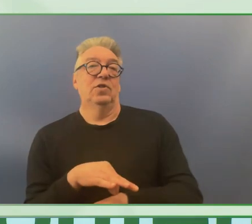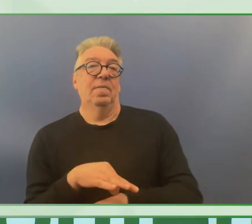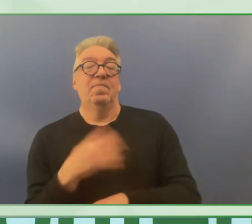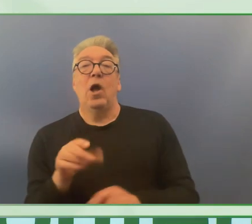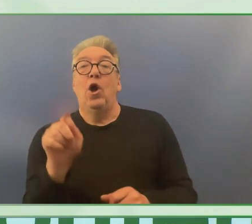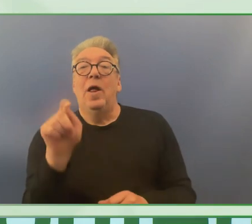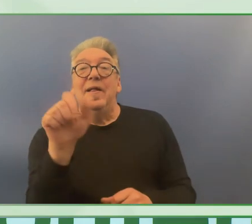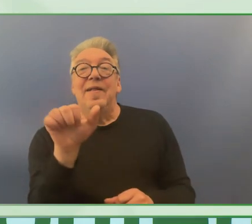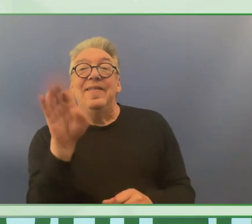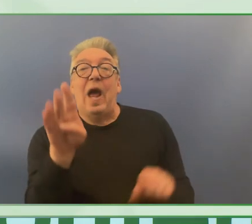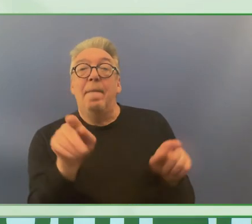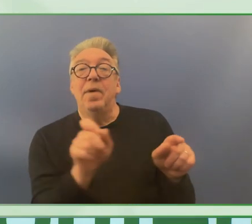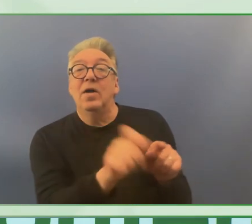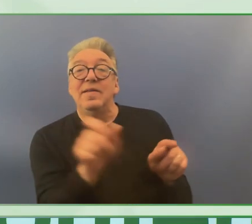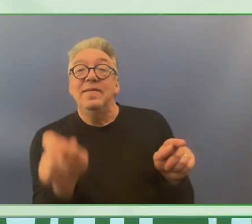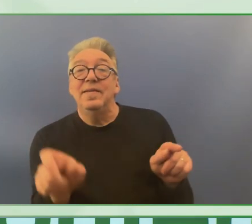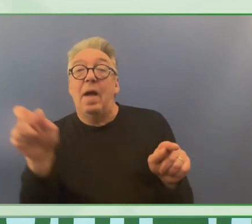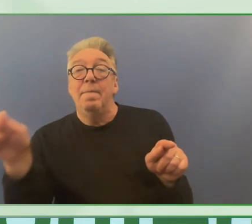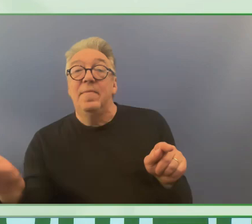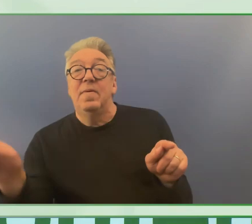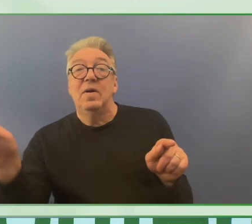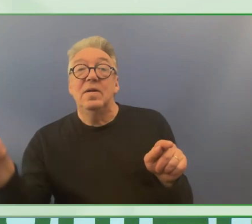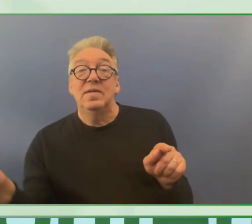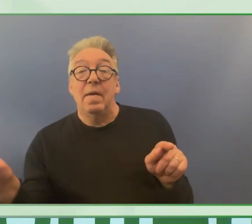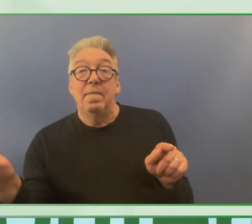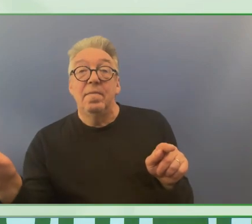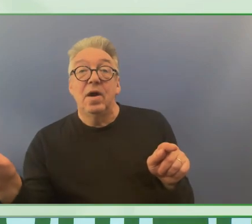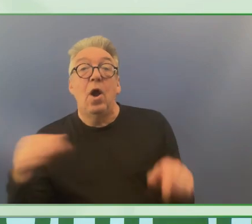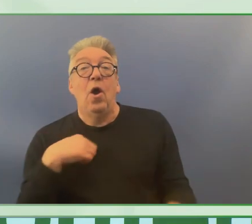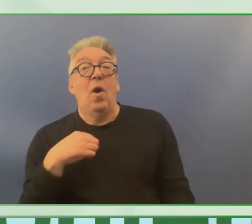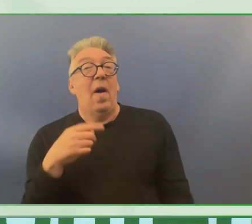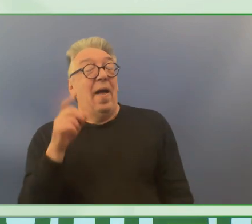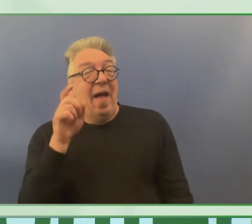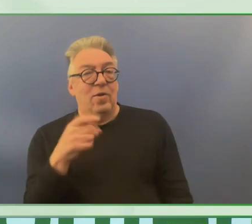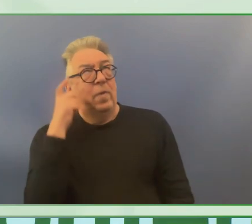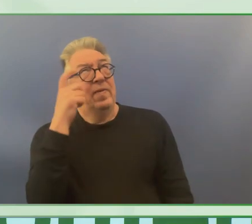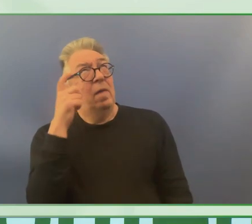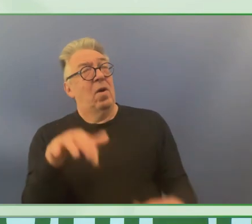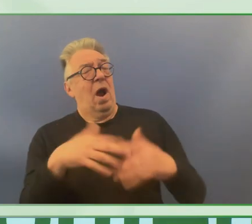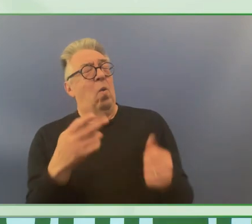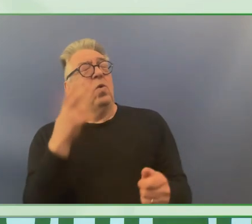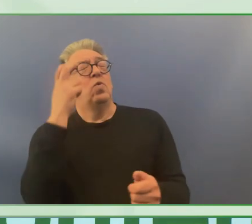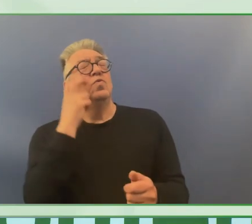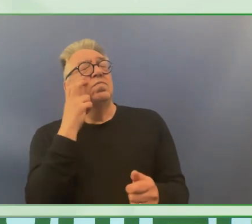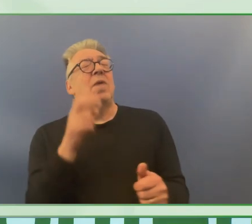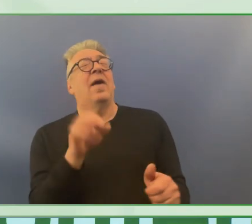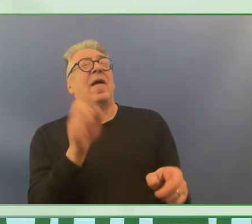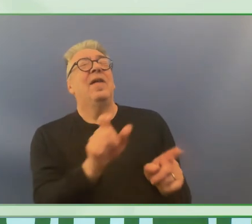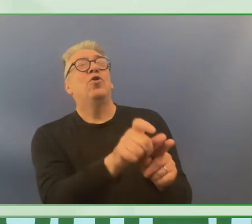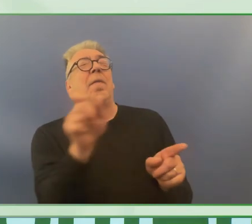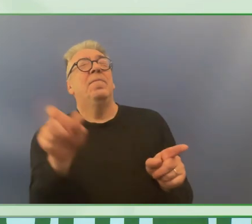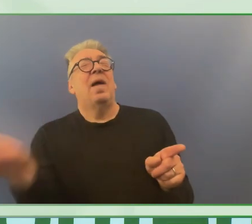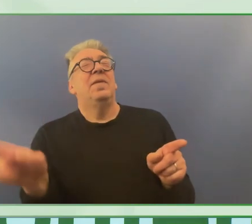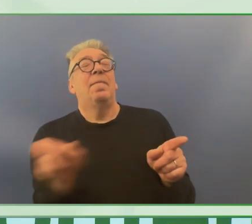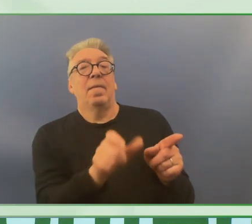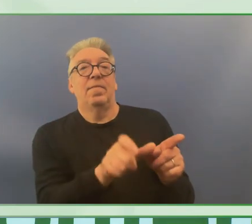how focus can shift for somebody who's a screen reader user as well. And we saw situations where all the focus was